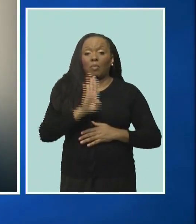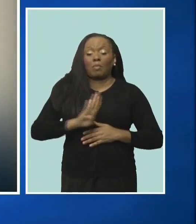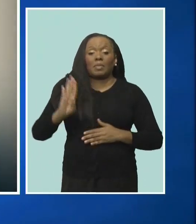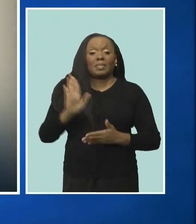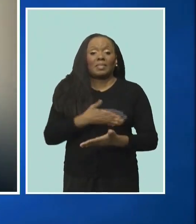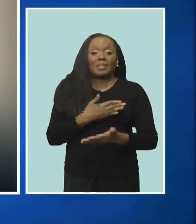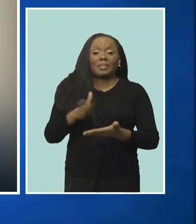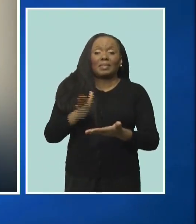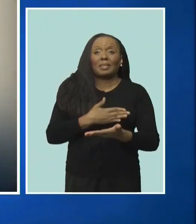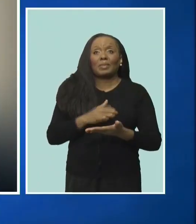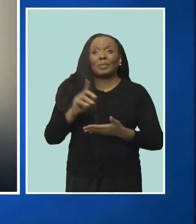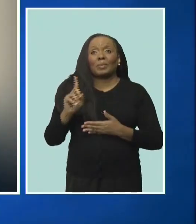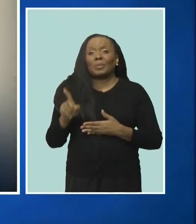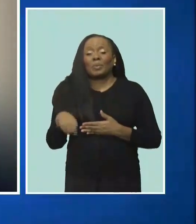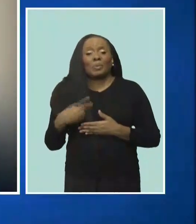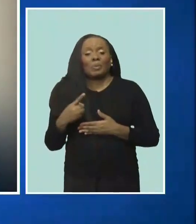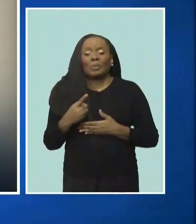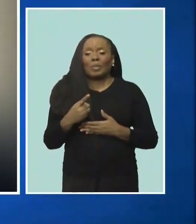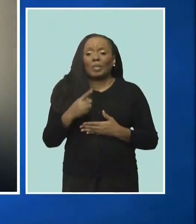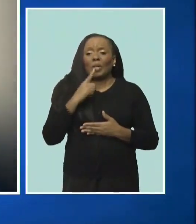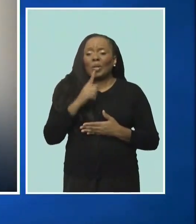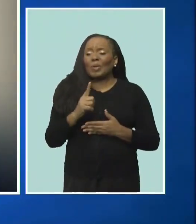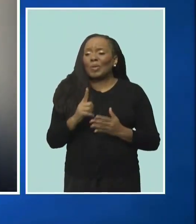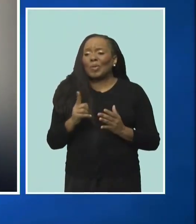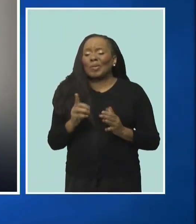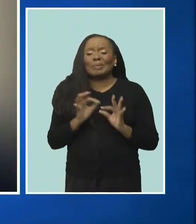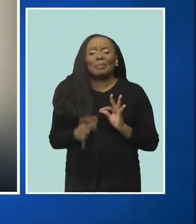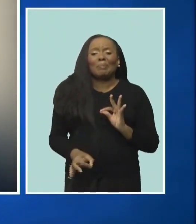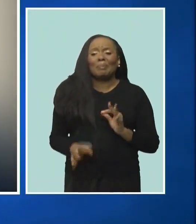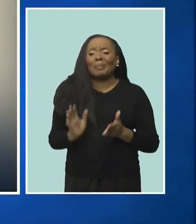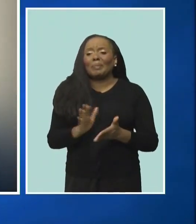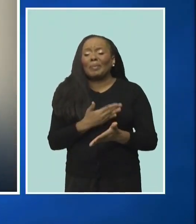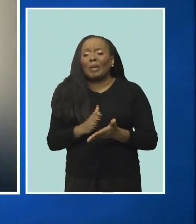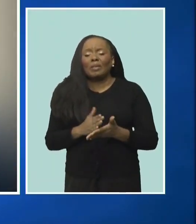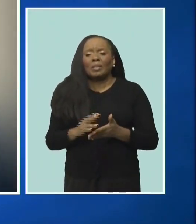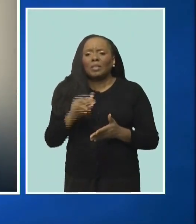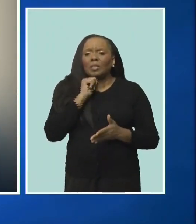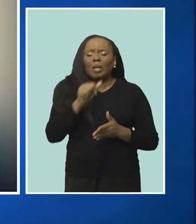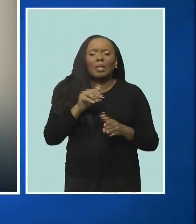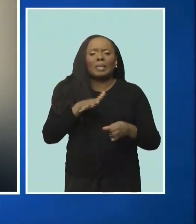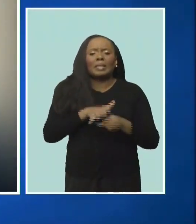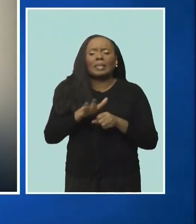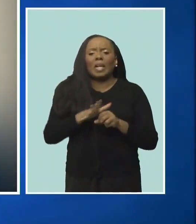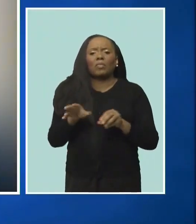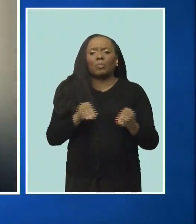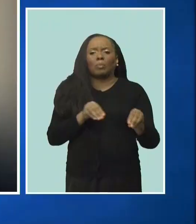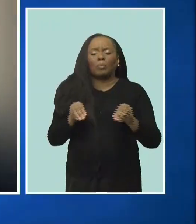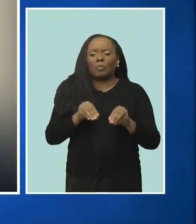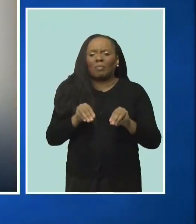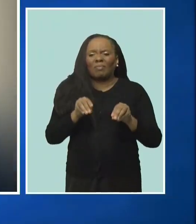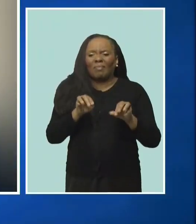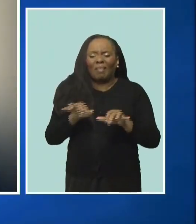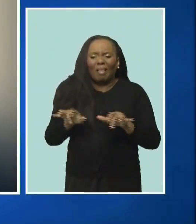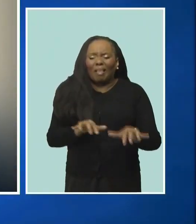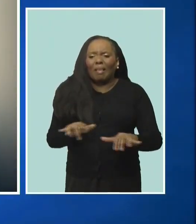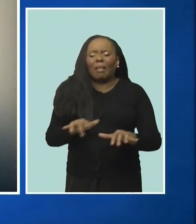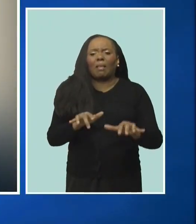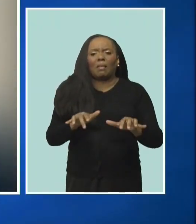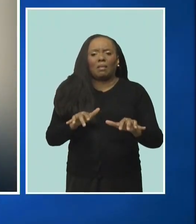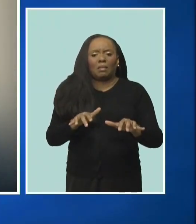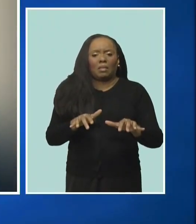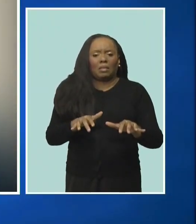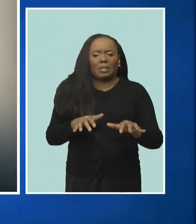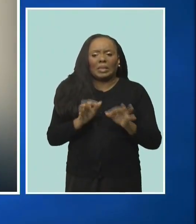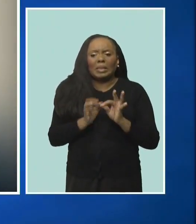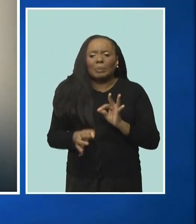having 2 and 3 chords, and there's not enough movement in the songs, and because of that, the songs do not last very long.